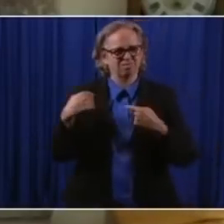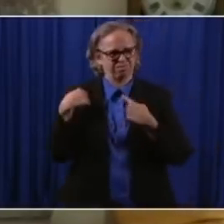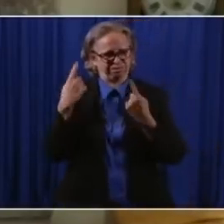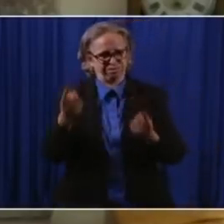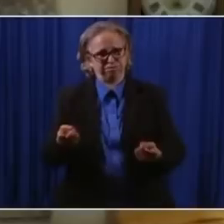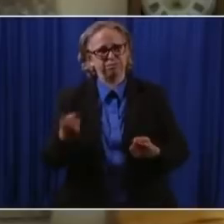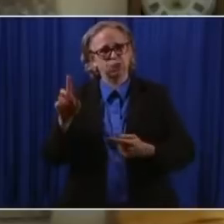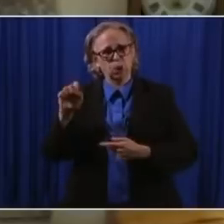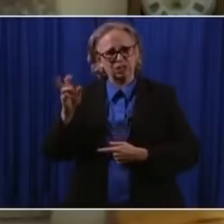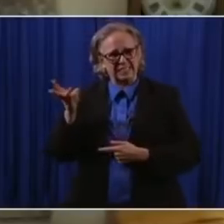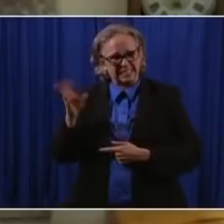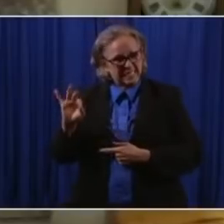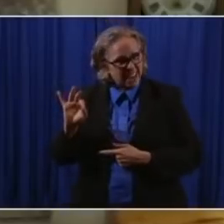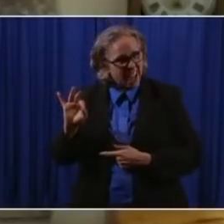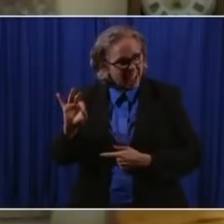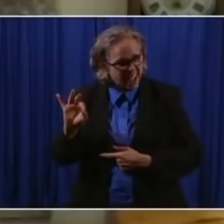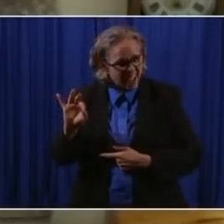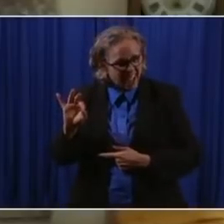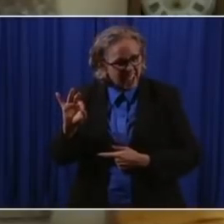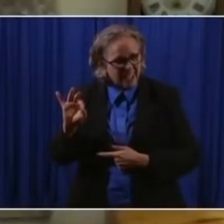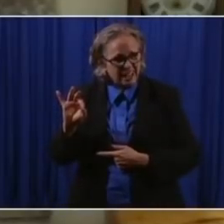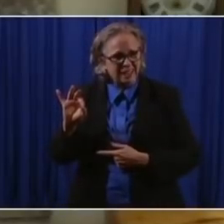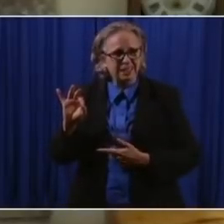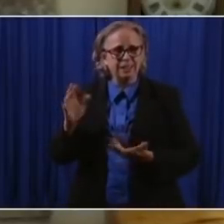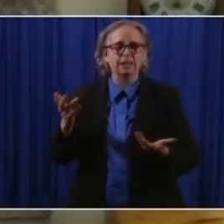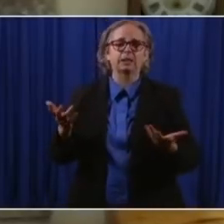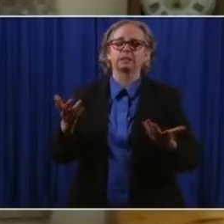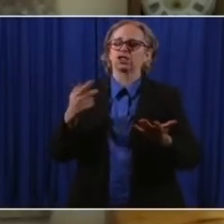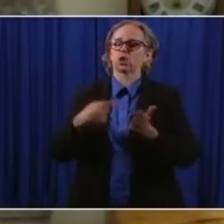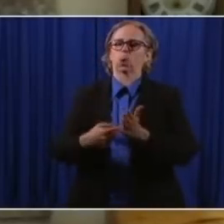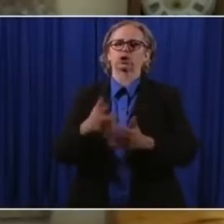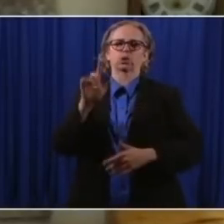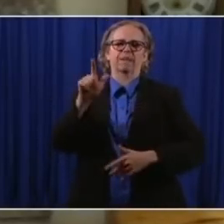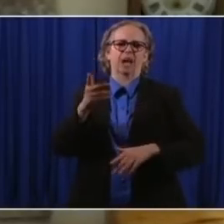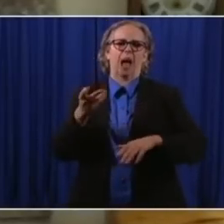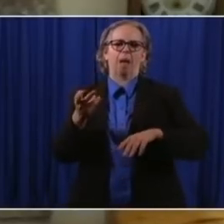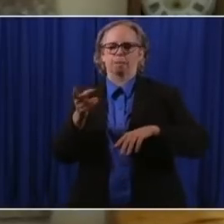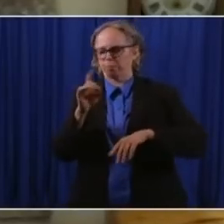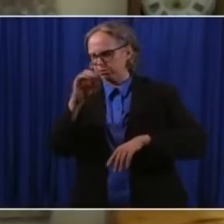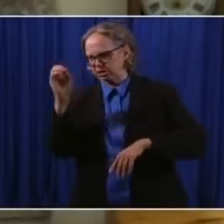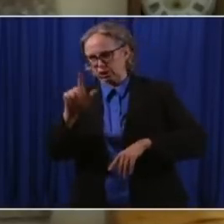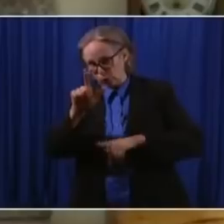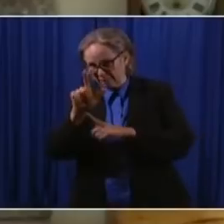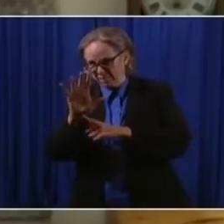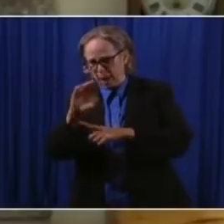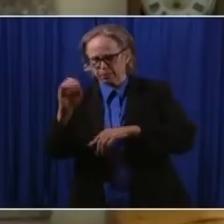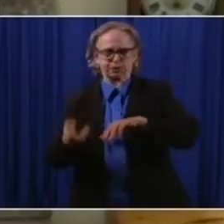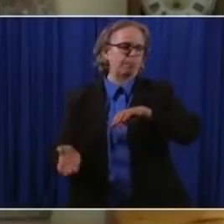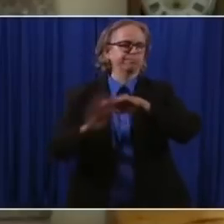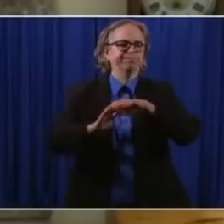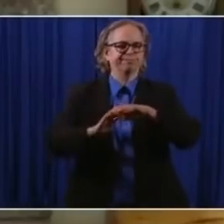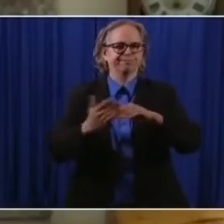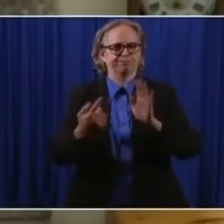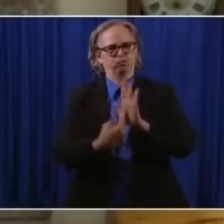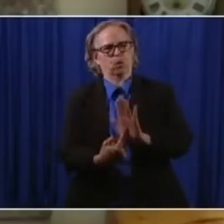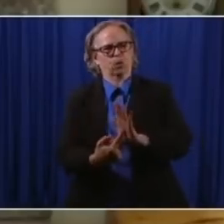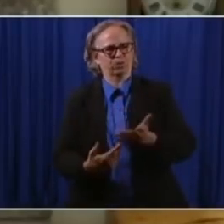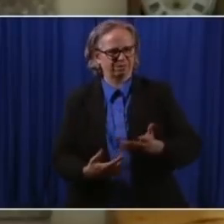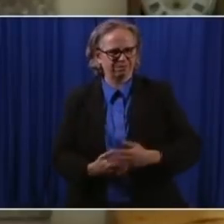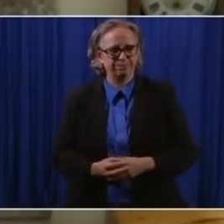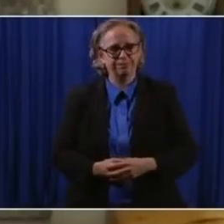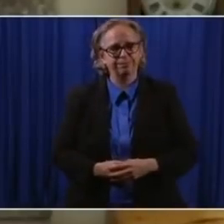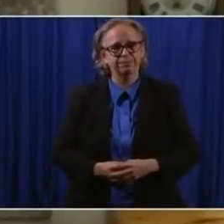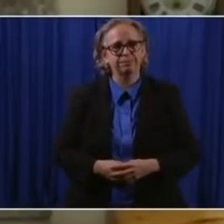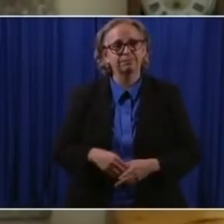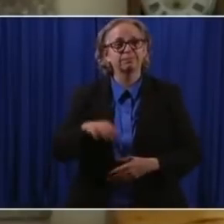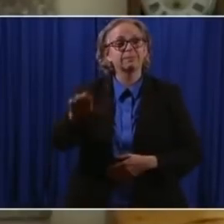in the last 2 weeks. Erie County. Erie meets 2 indicators, but they continue to meet the CDC's threshold for